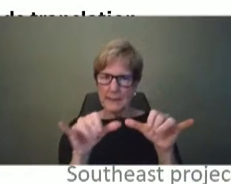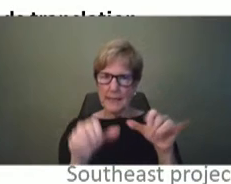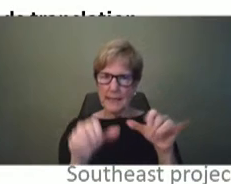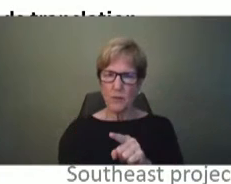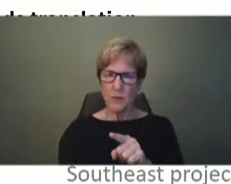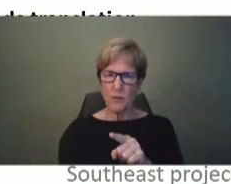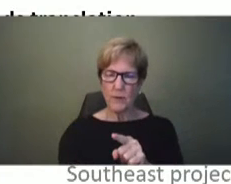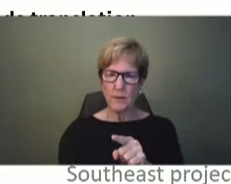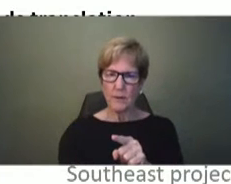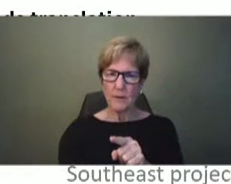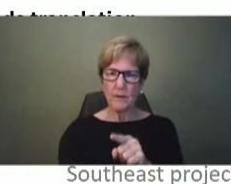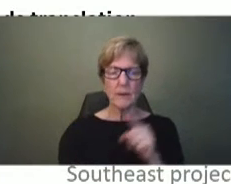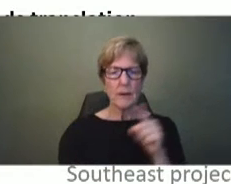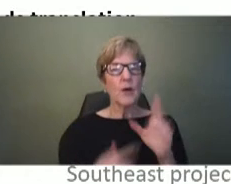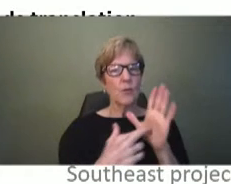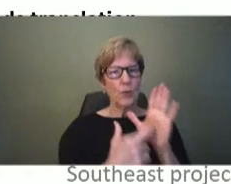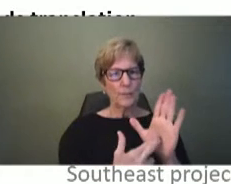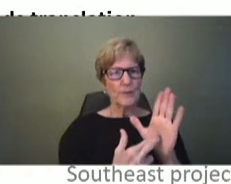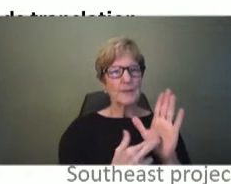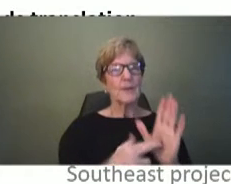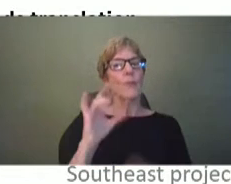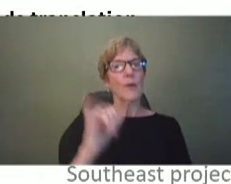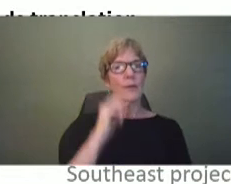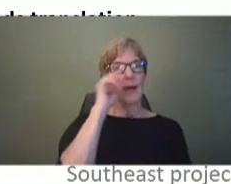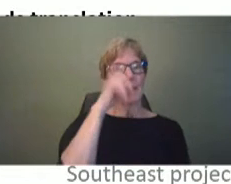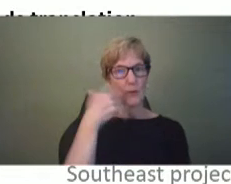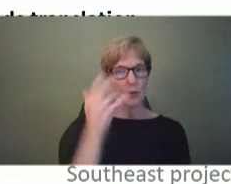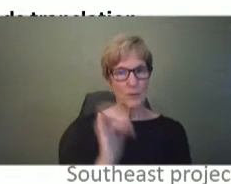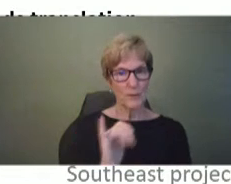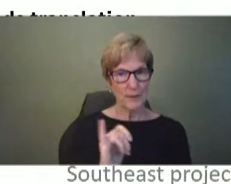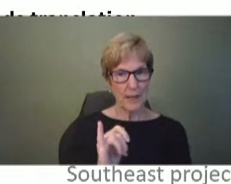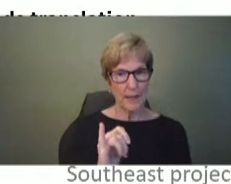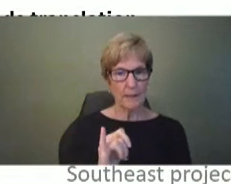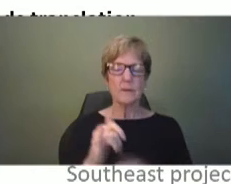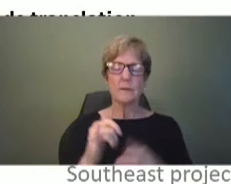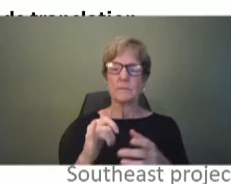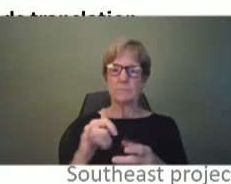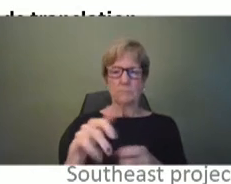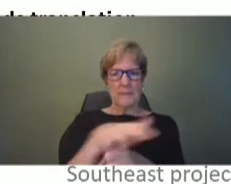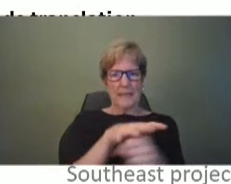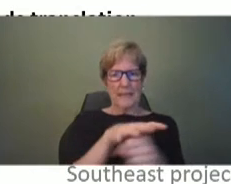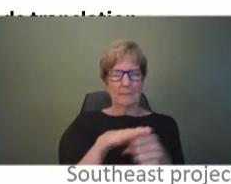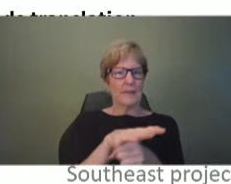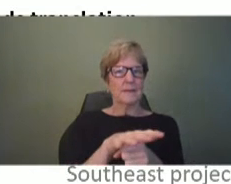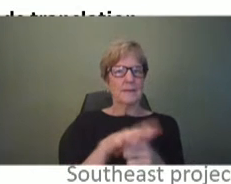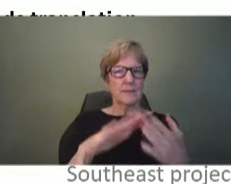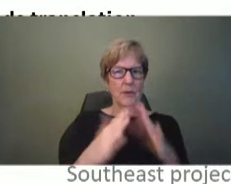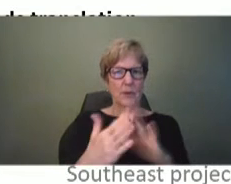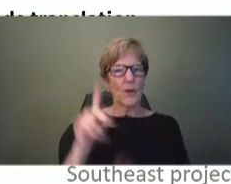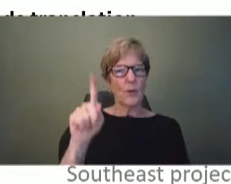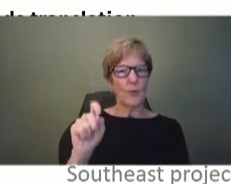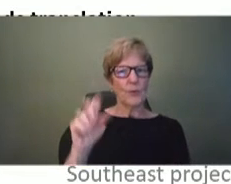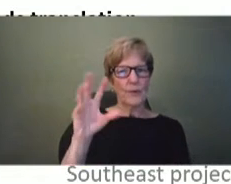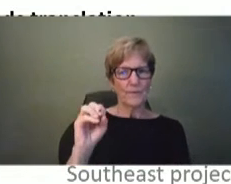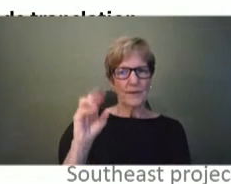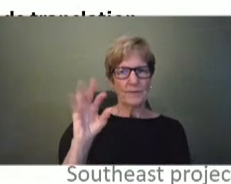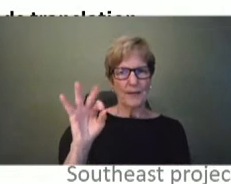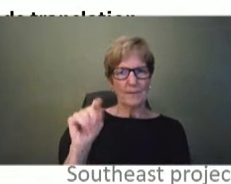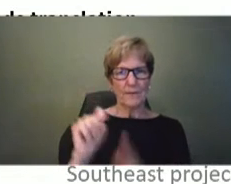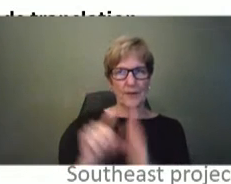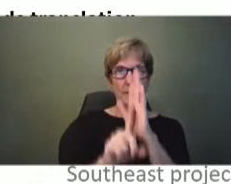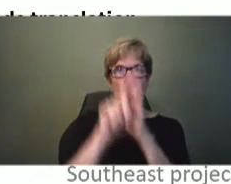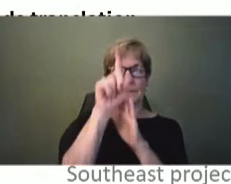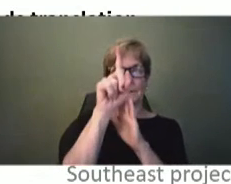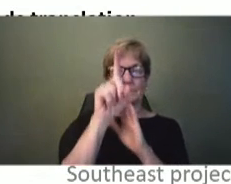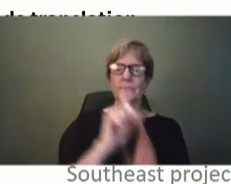would roughly represent what that looks like in the context of of the community at 150 feet again a half a block from single family